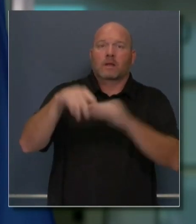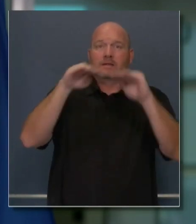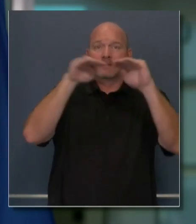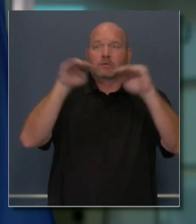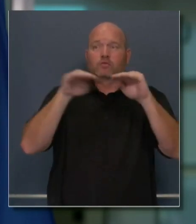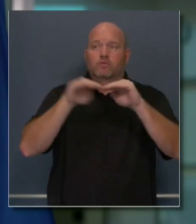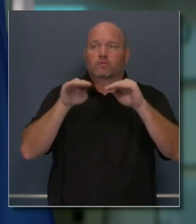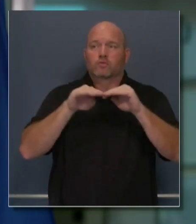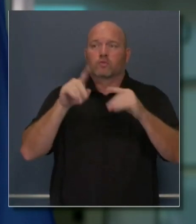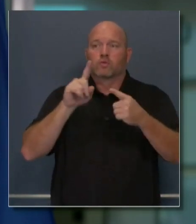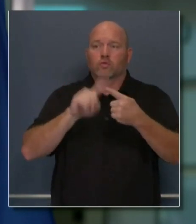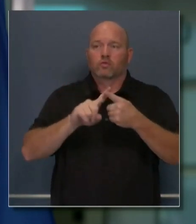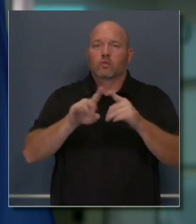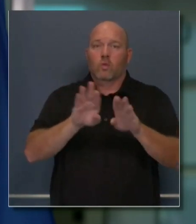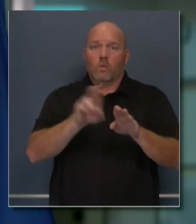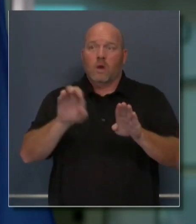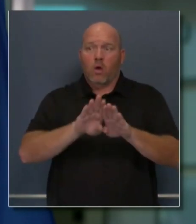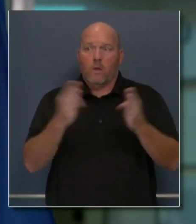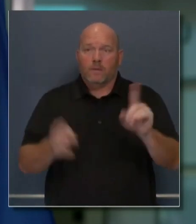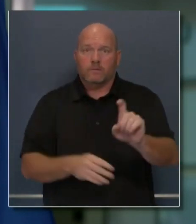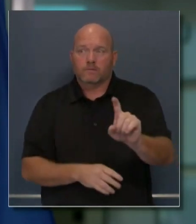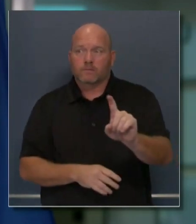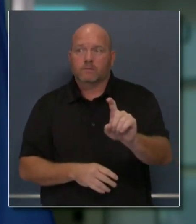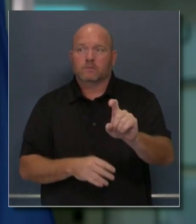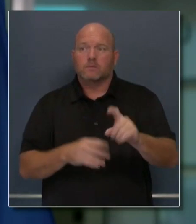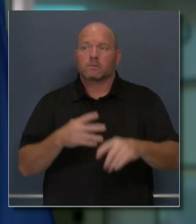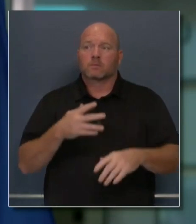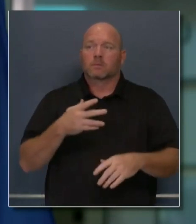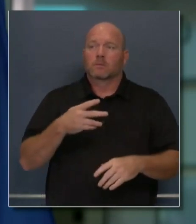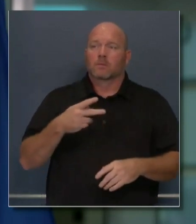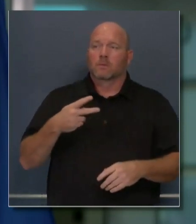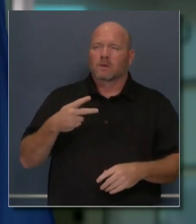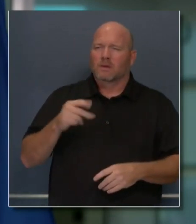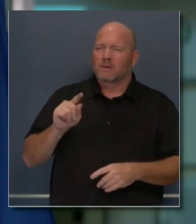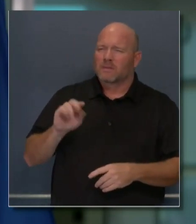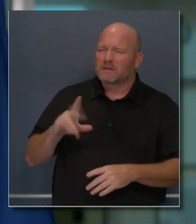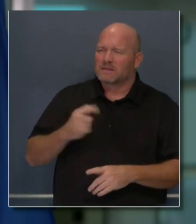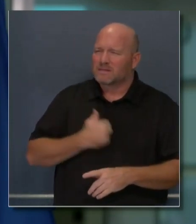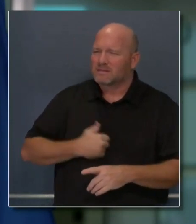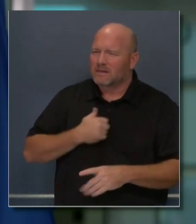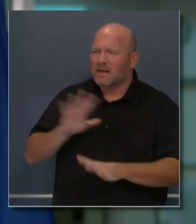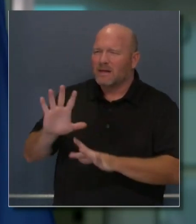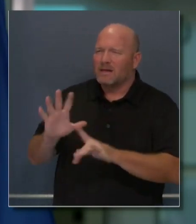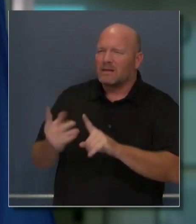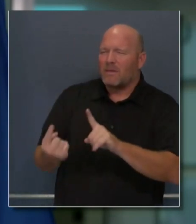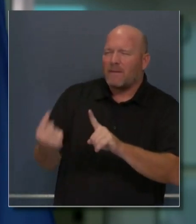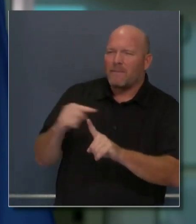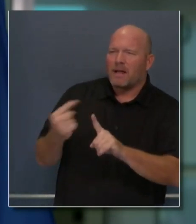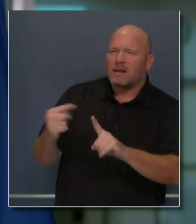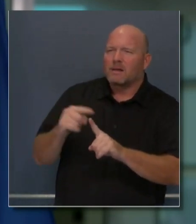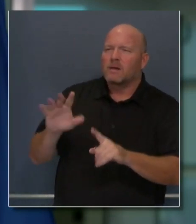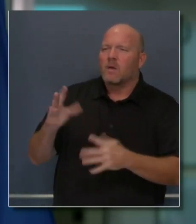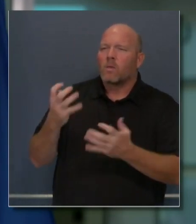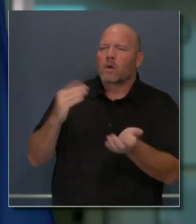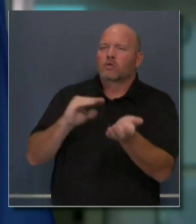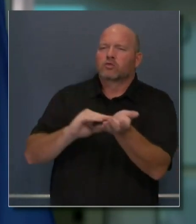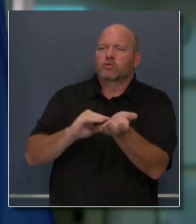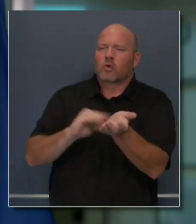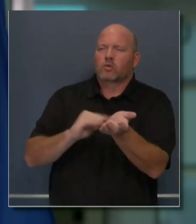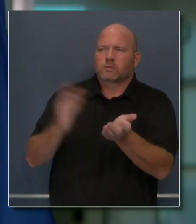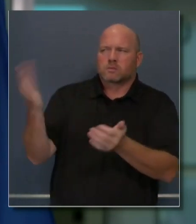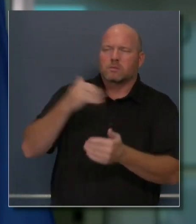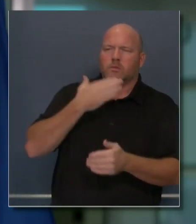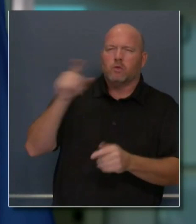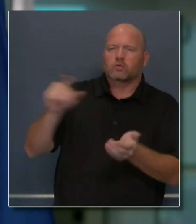studios to reopen. Yeah, Patrick, and forgive me, we'll see if we can pull you back, but I want to just bring up Dr. Galley. I believe you referenced something